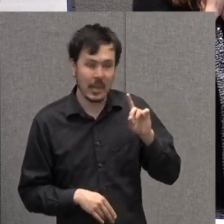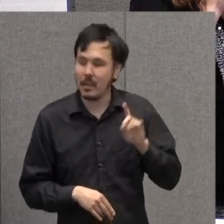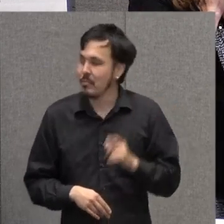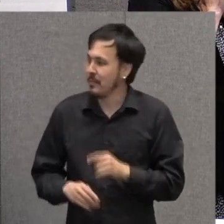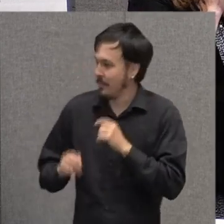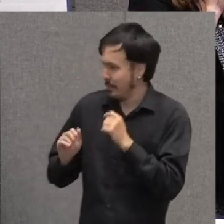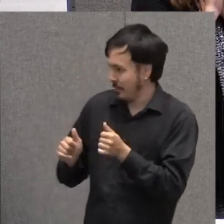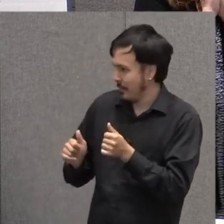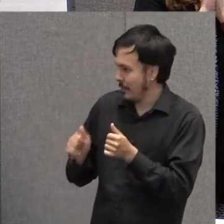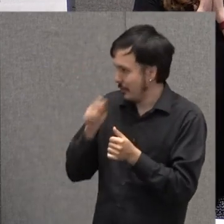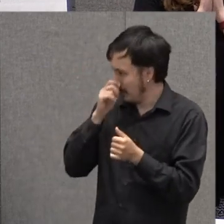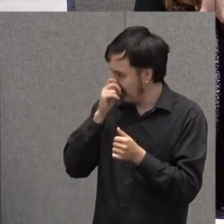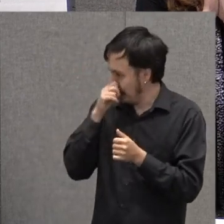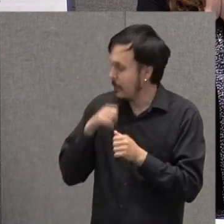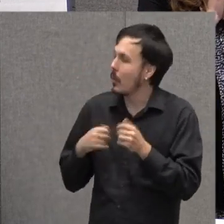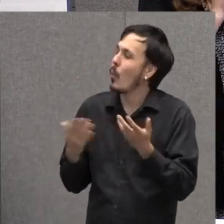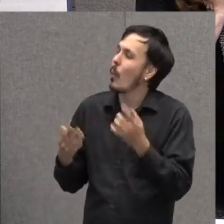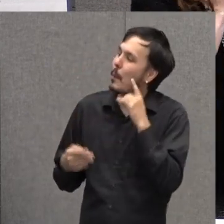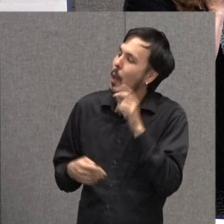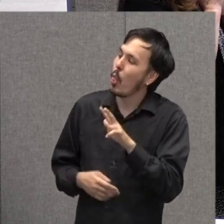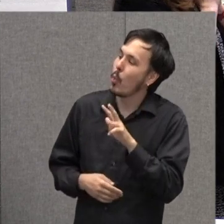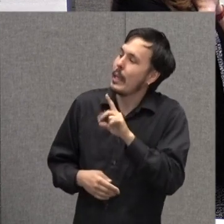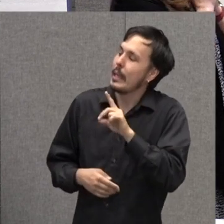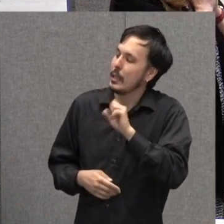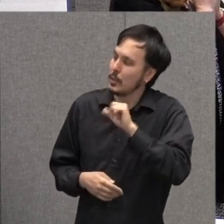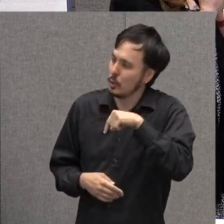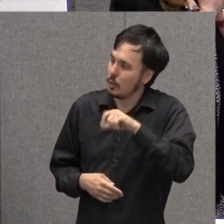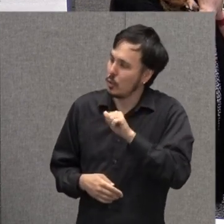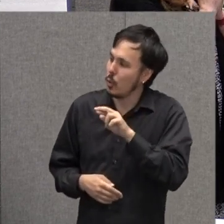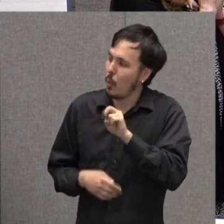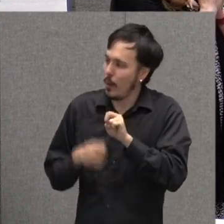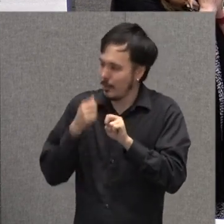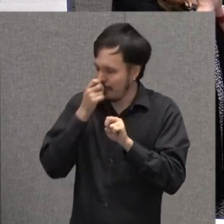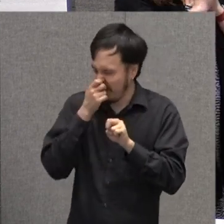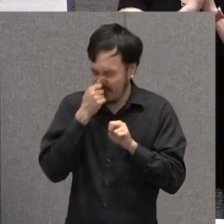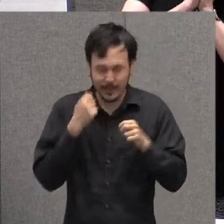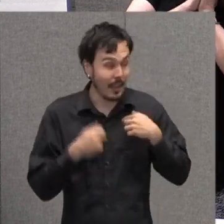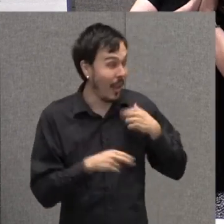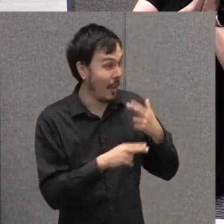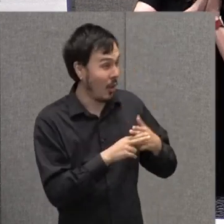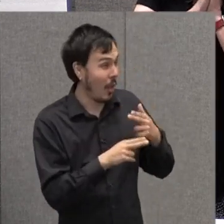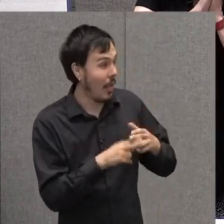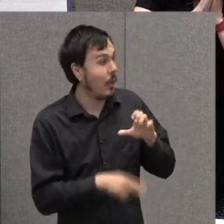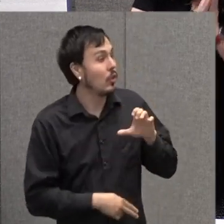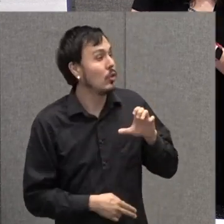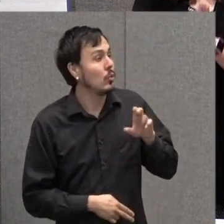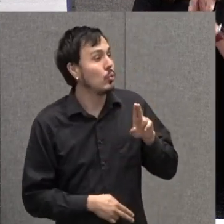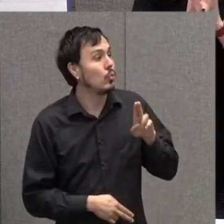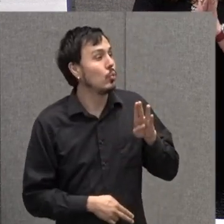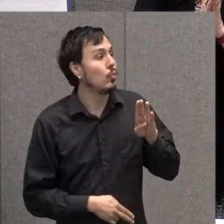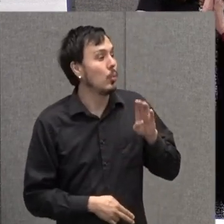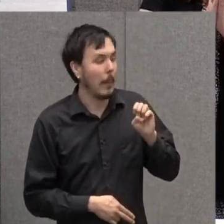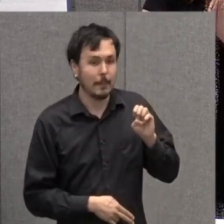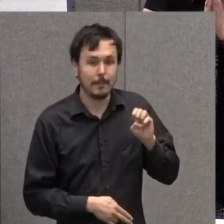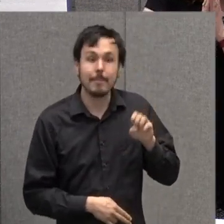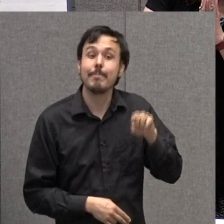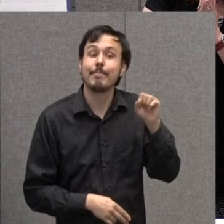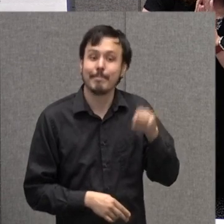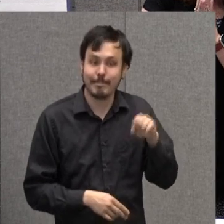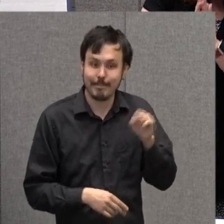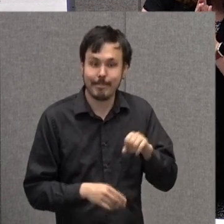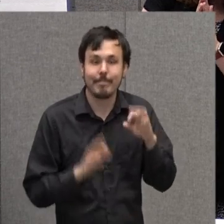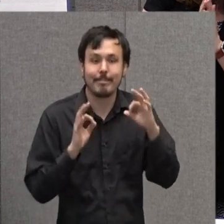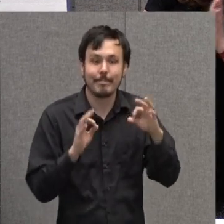let's see, a three-dimensional square? I would call that a cube. Yes, ma'am. Very good. So there's all different types